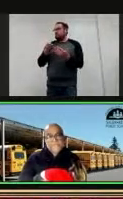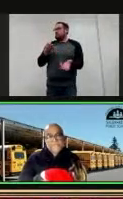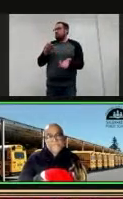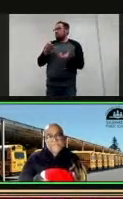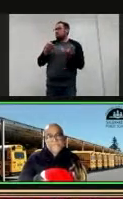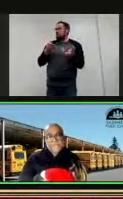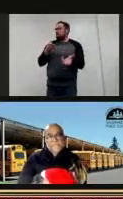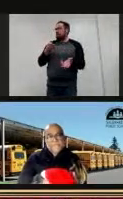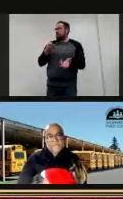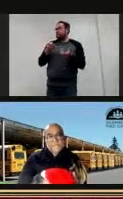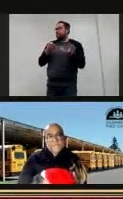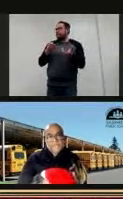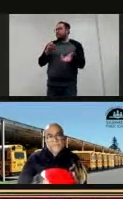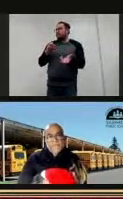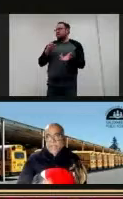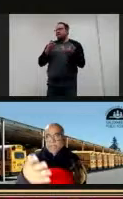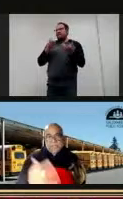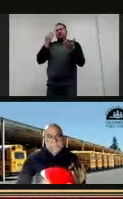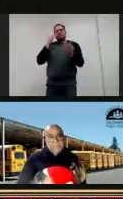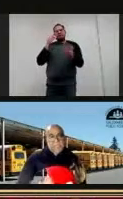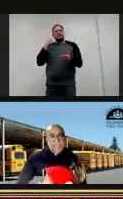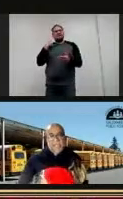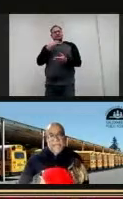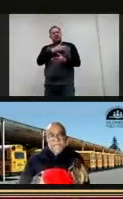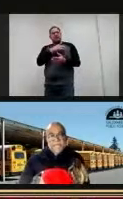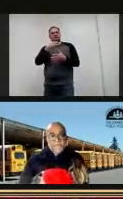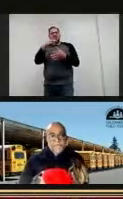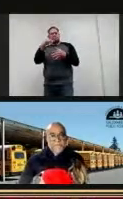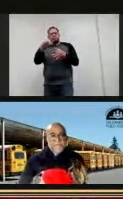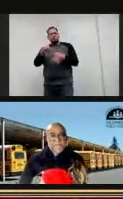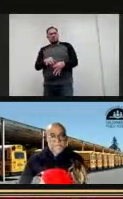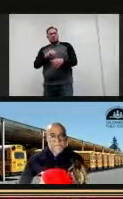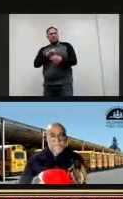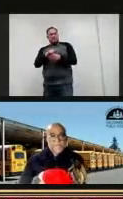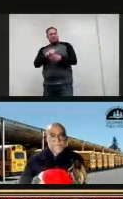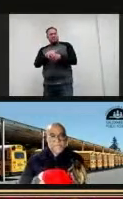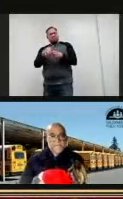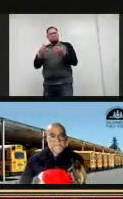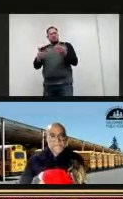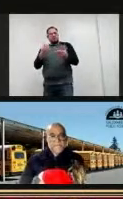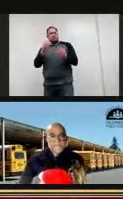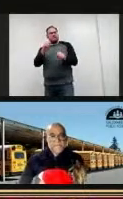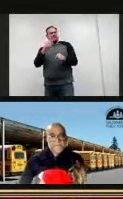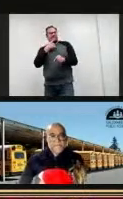instead of just, I don't know that staff is descriptive enough. Maybe we could say